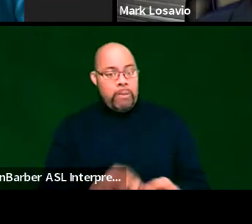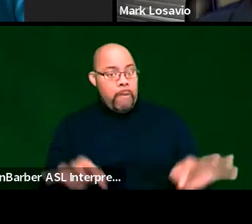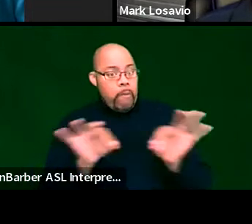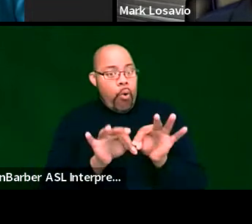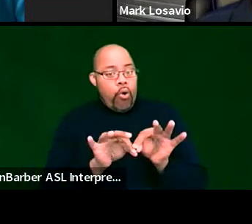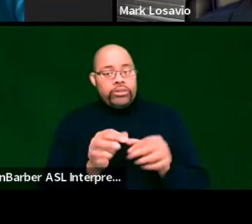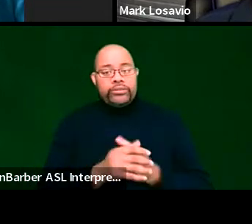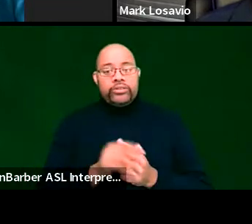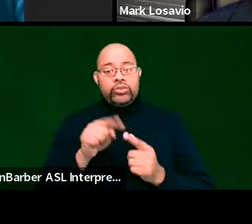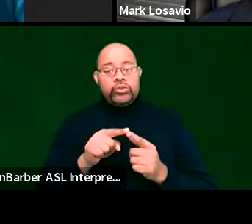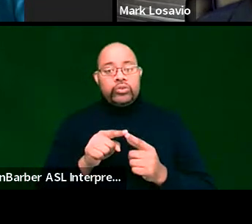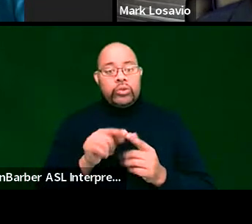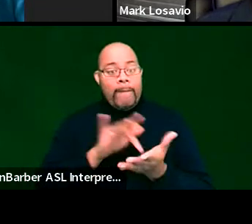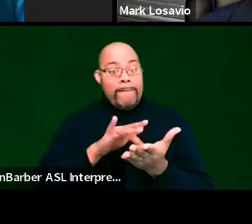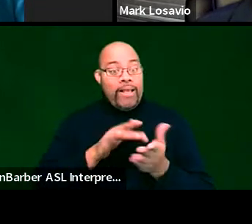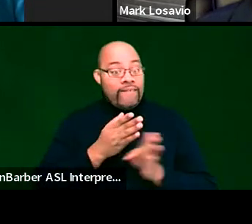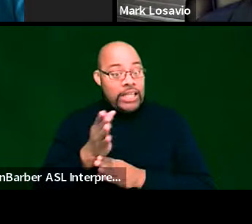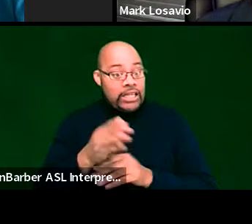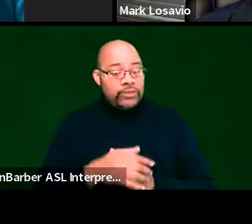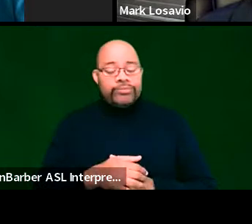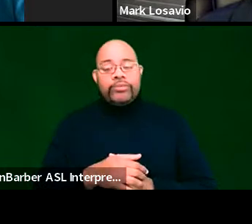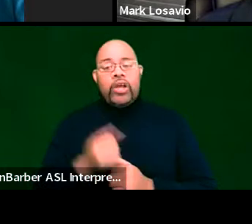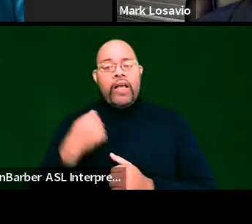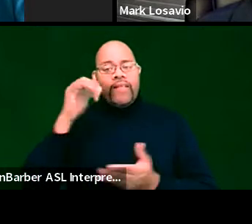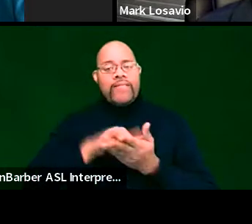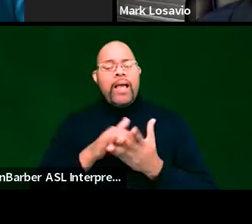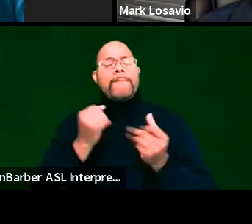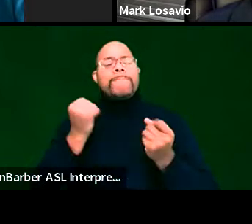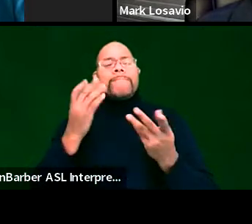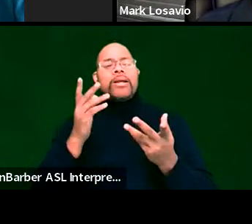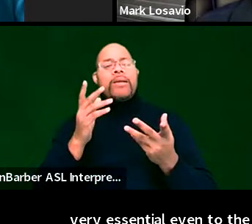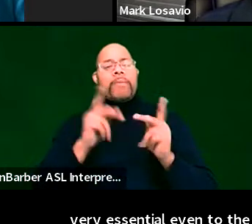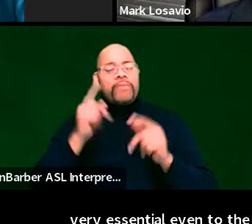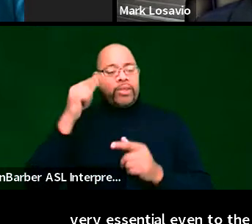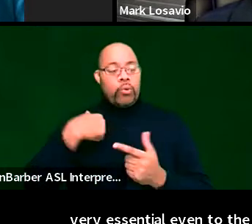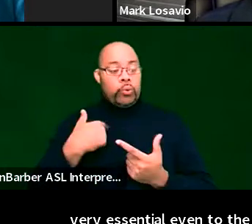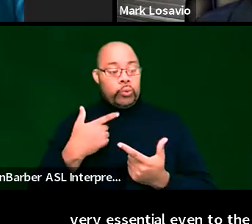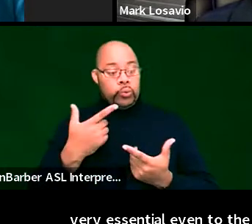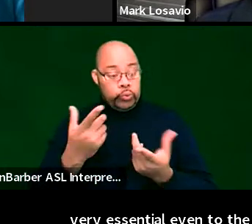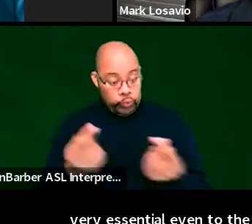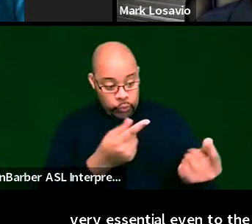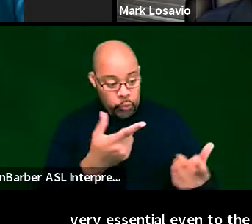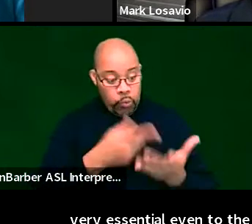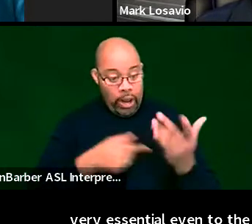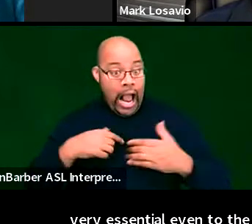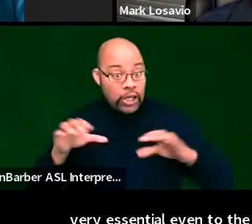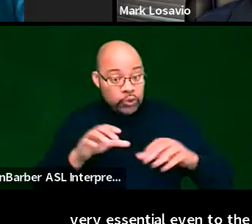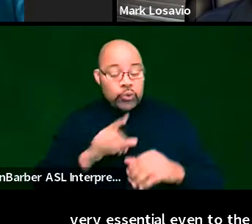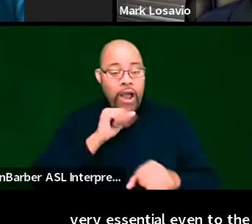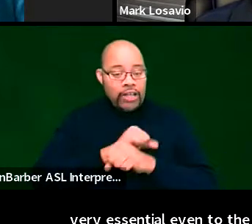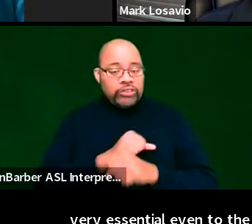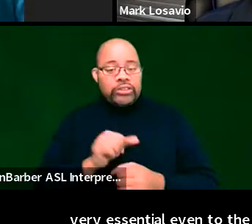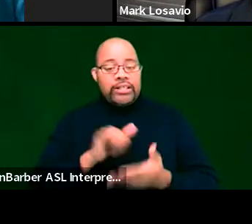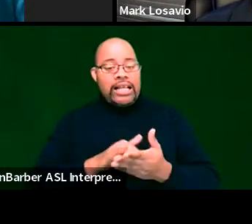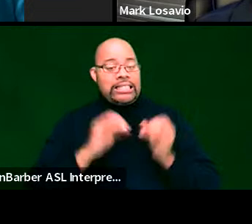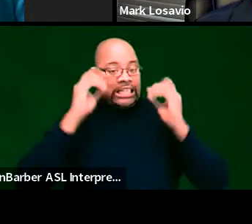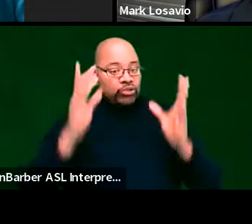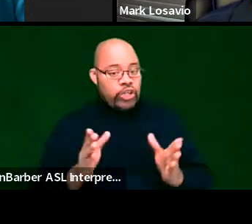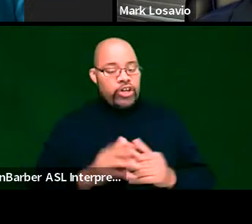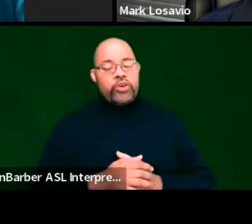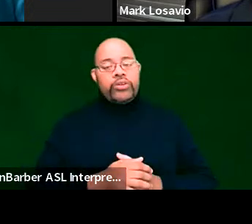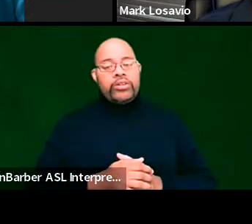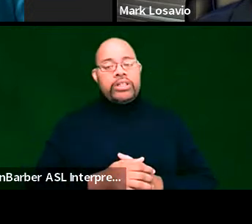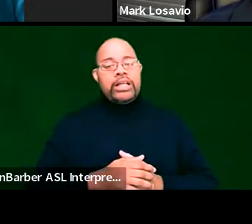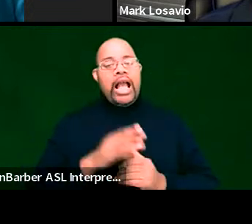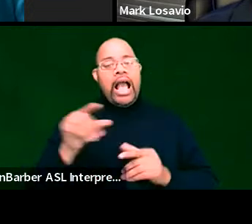even to the medical field. And so I think that a lot of the things that we do and that I do as an educator, as